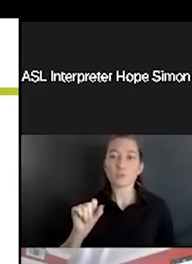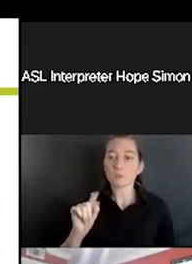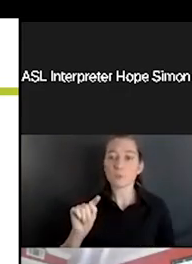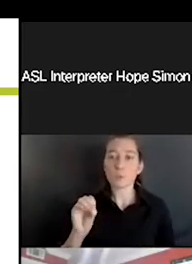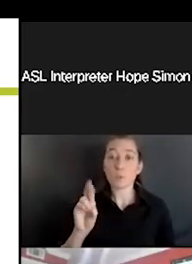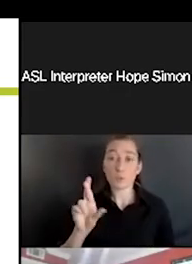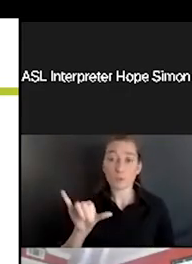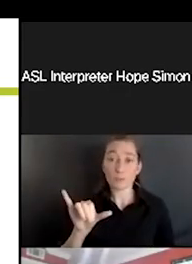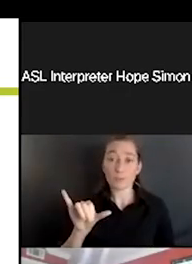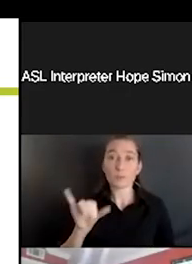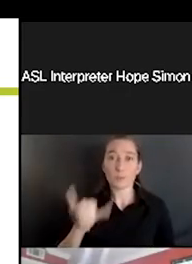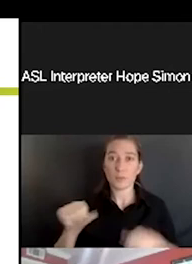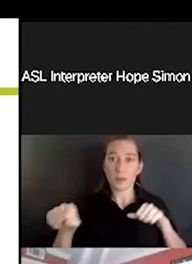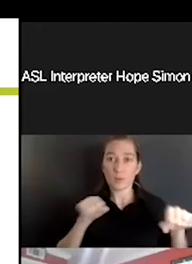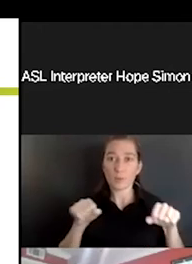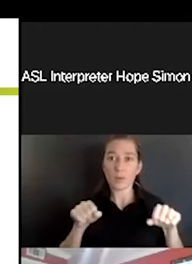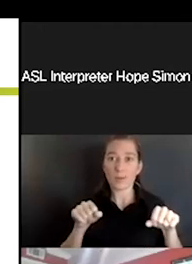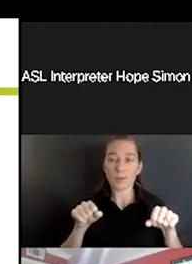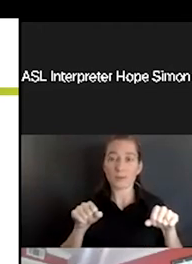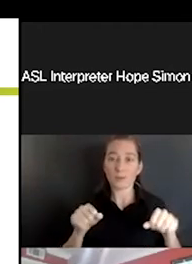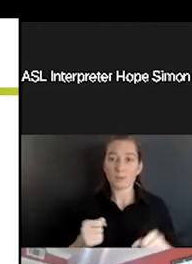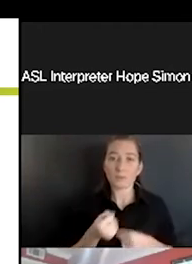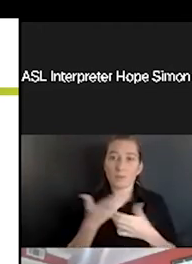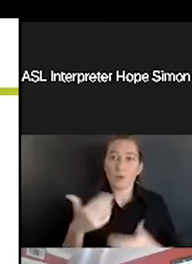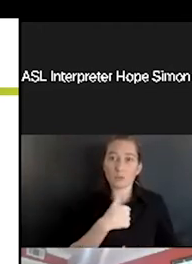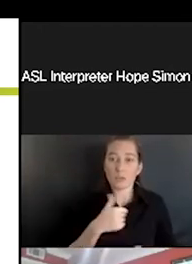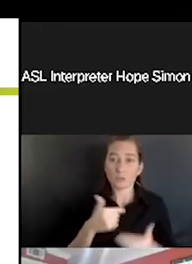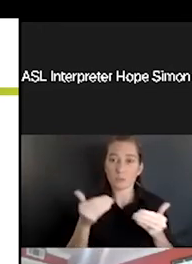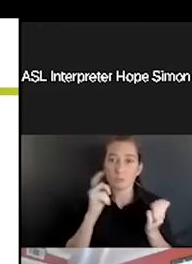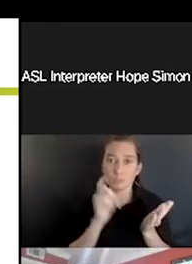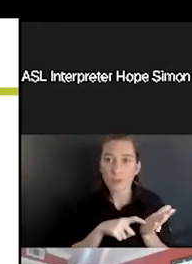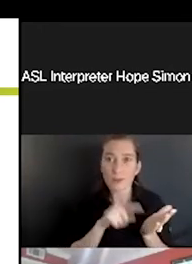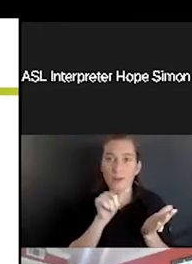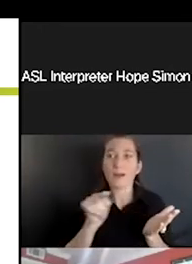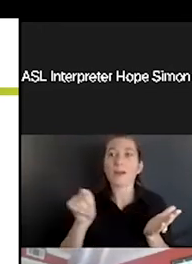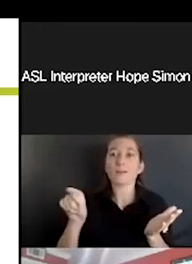buildings, and they continue to be highlighted up. You know, in 1994, here's another building